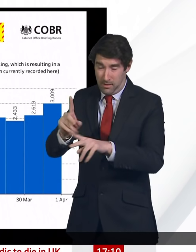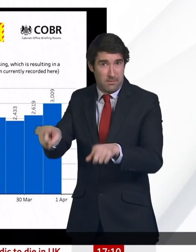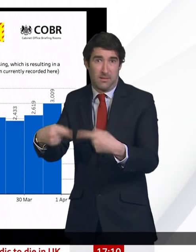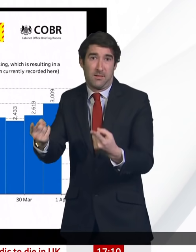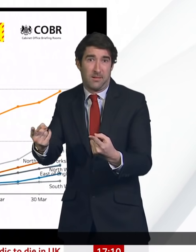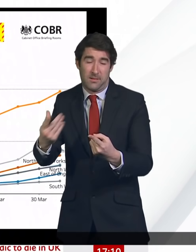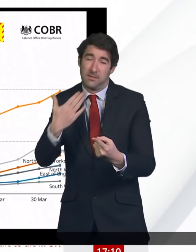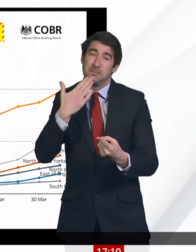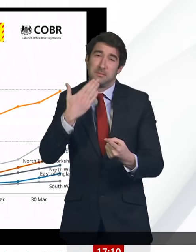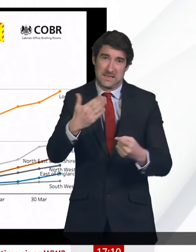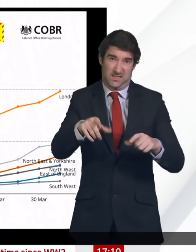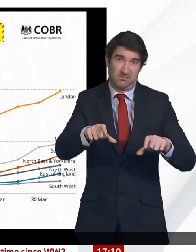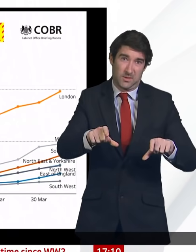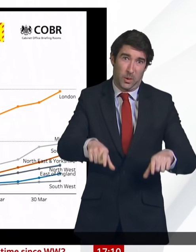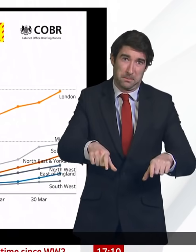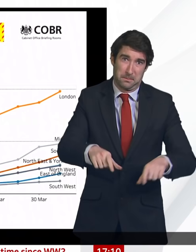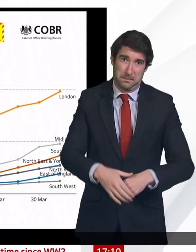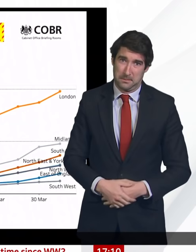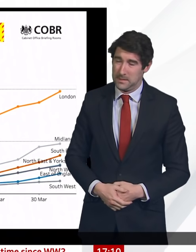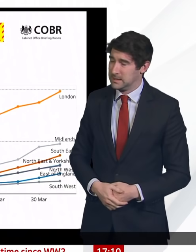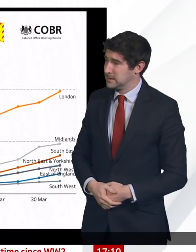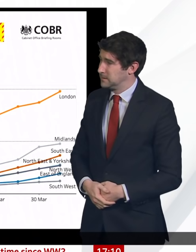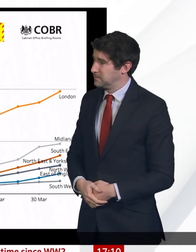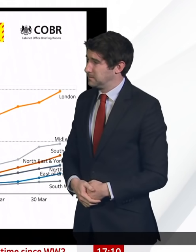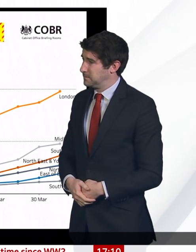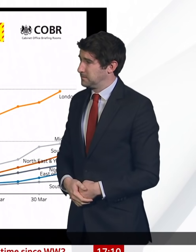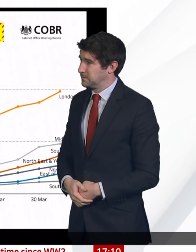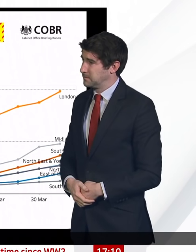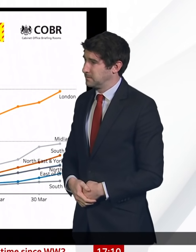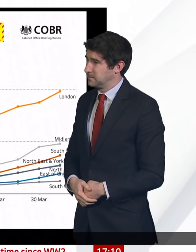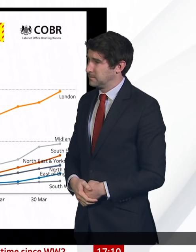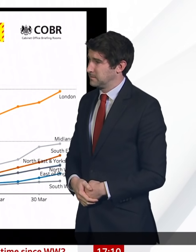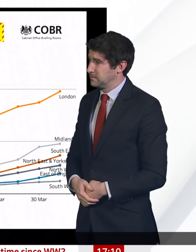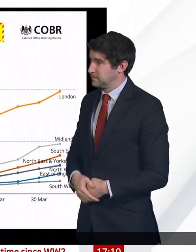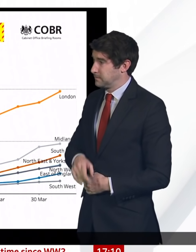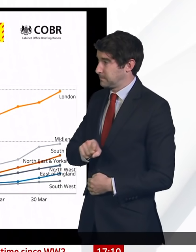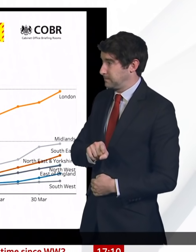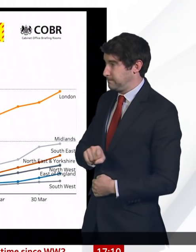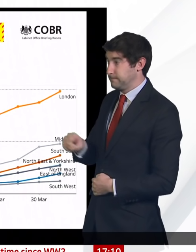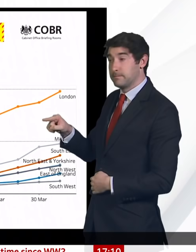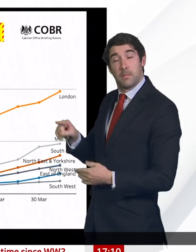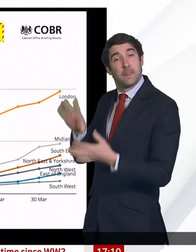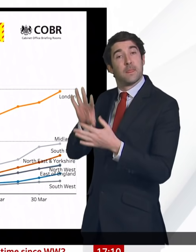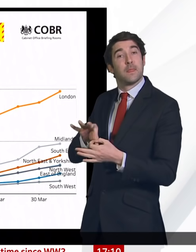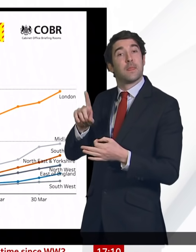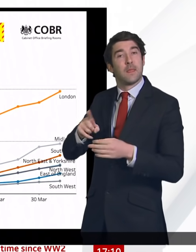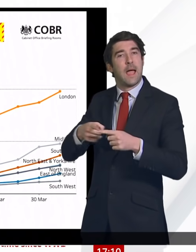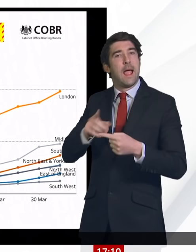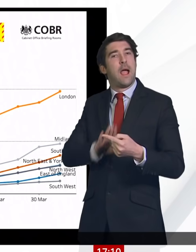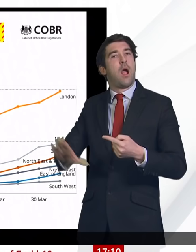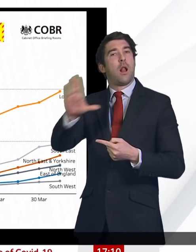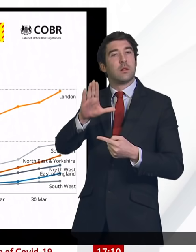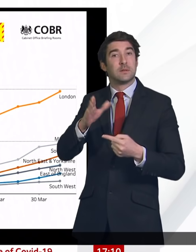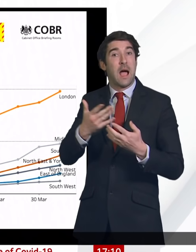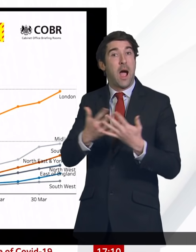slide three, please? This slide shows the England hospital admissions. I think a lot of reporting